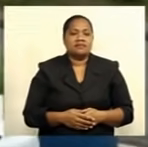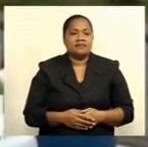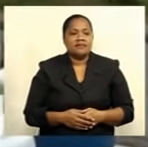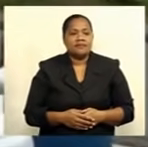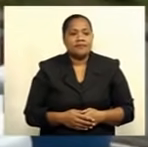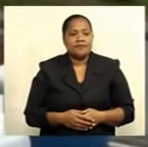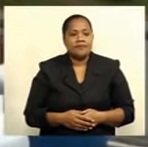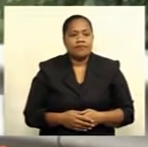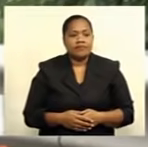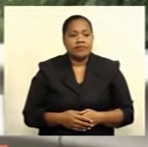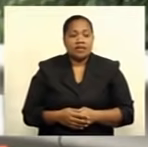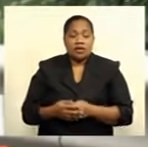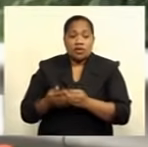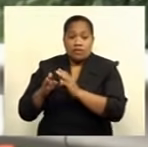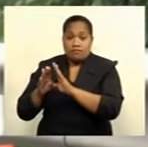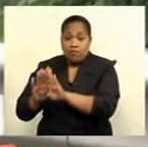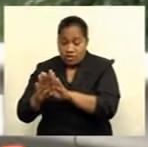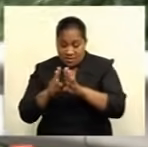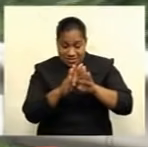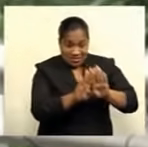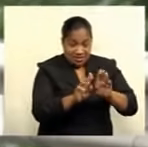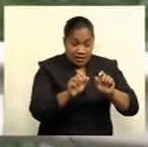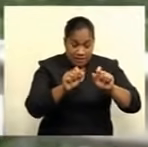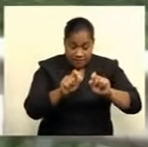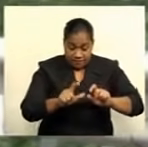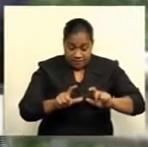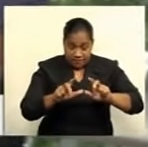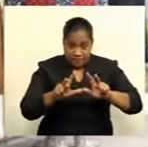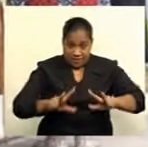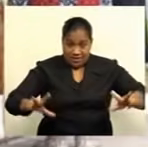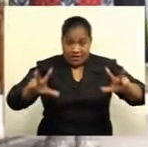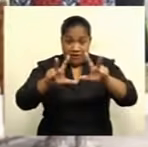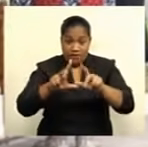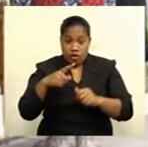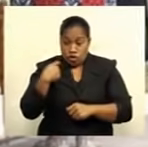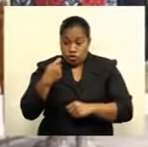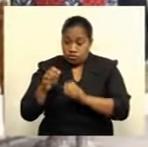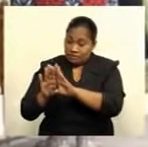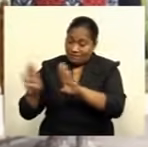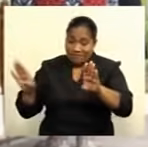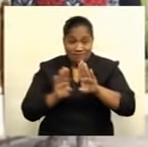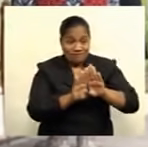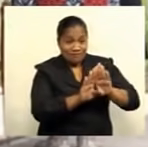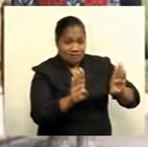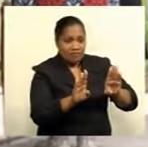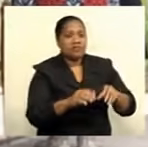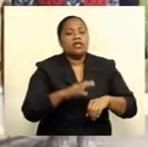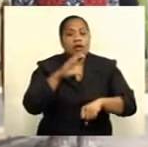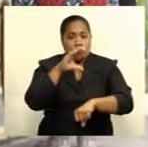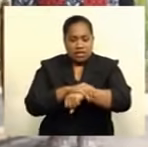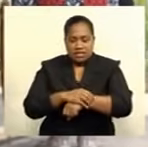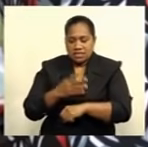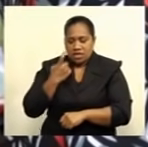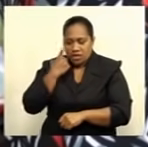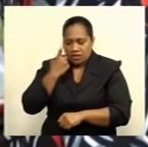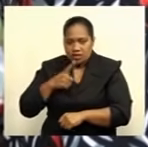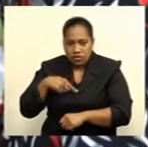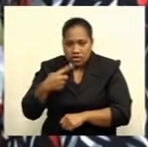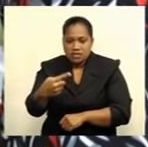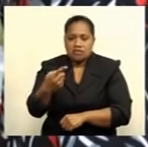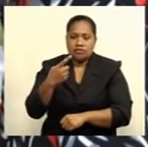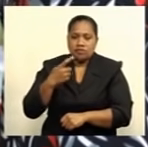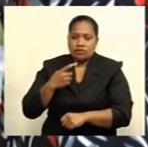With containment borders in Vitilevu lifting soon, the police force is reminding Fijians that public health restrictions